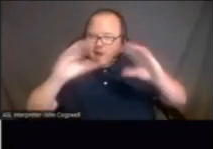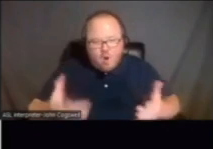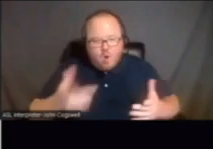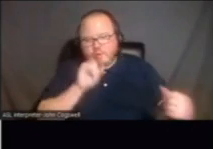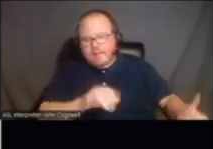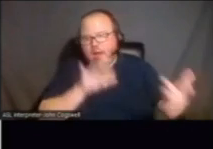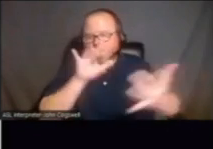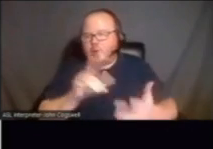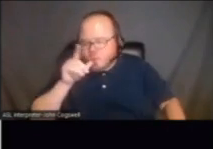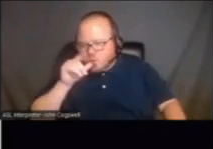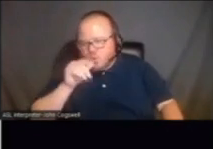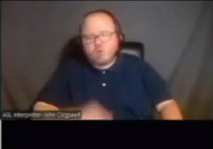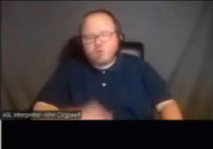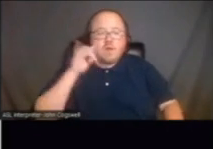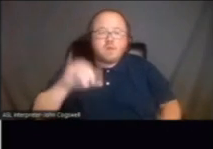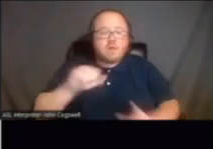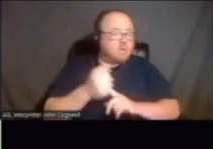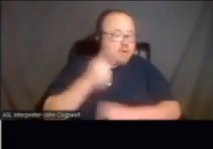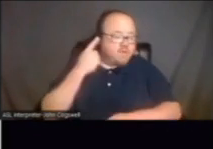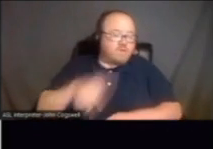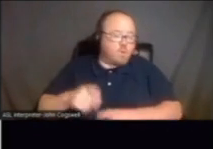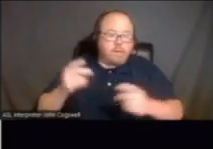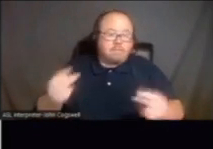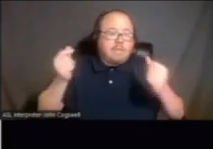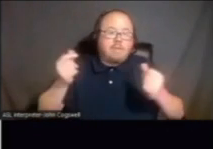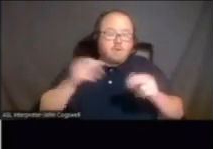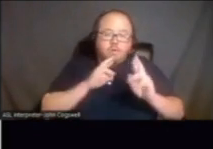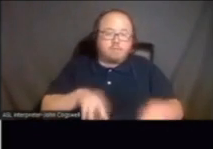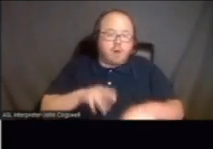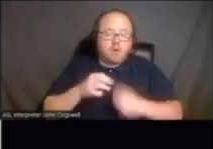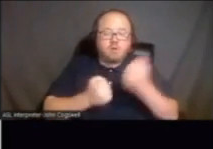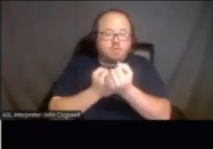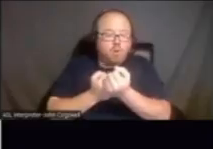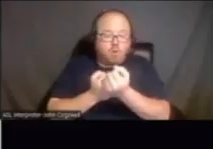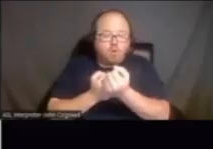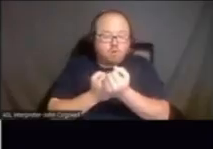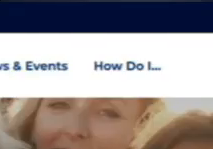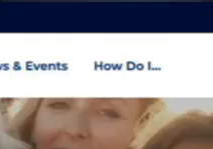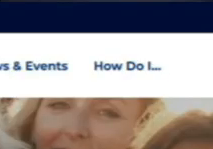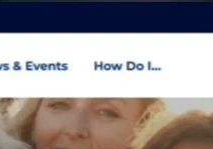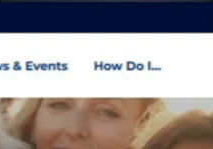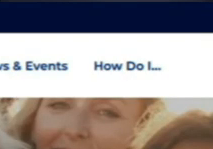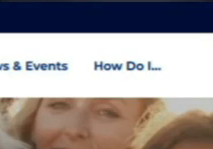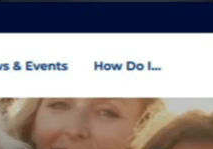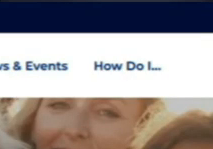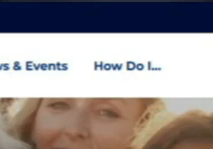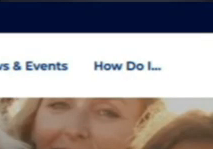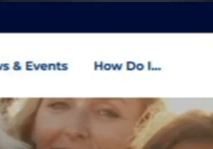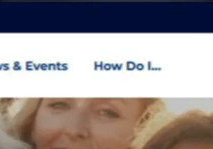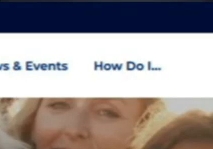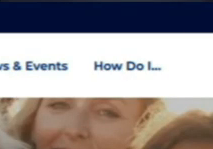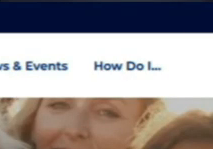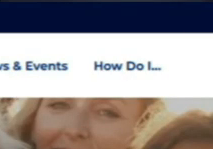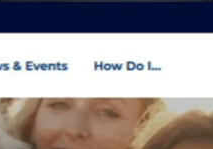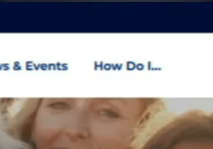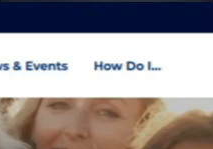in this case, I would say for an immediate responsive support, Dakota, a person can certainly reach out to the Department of